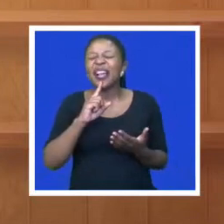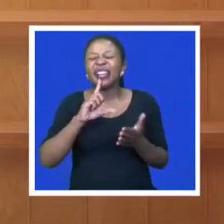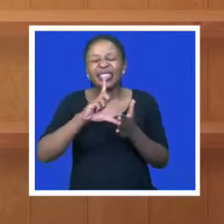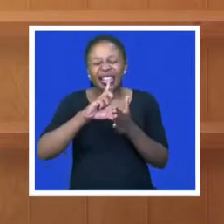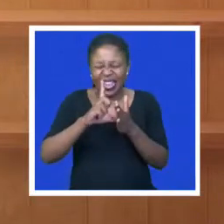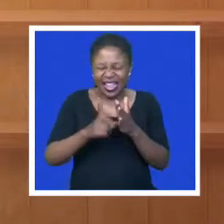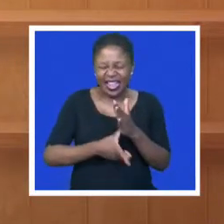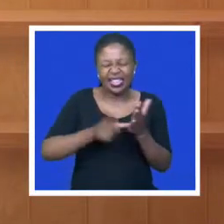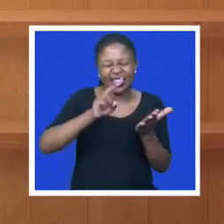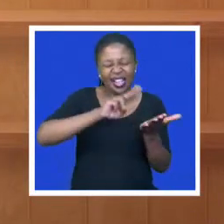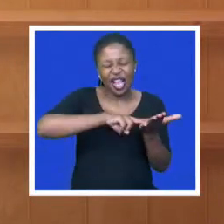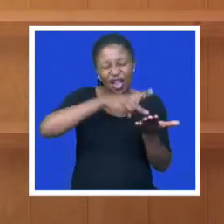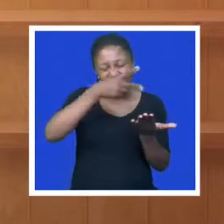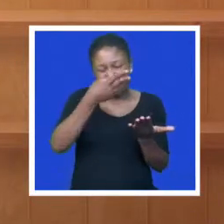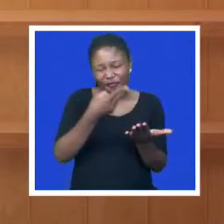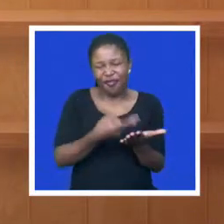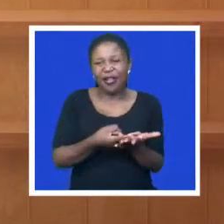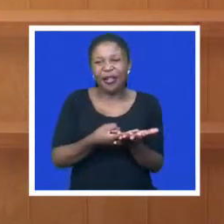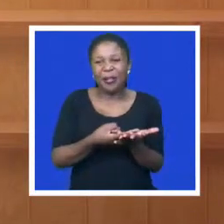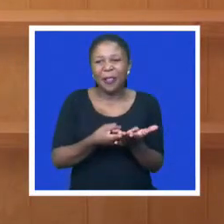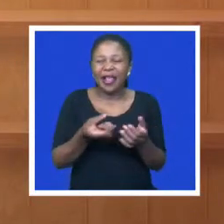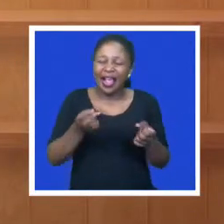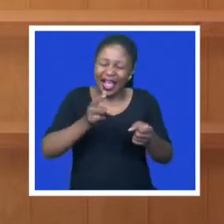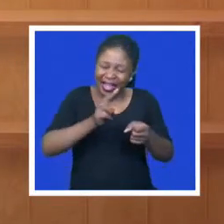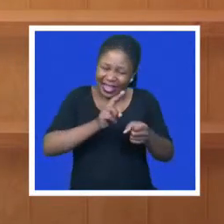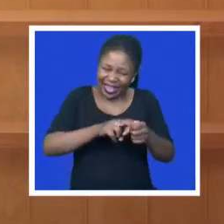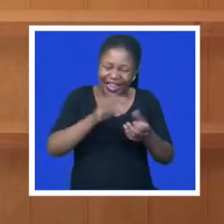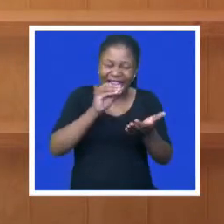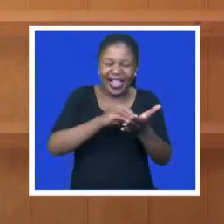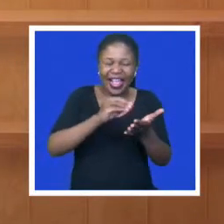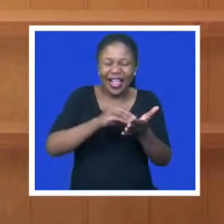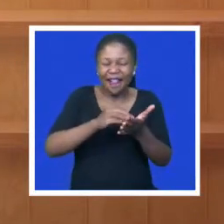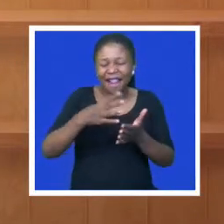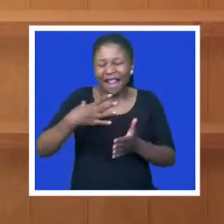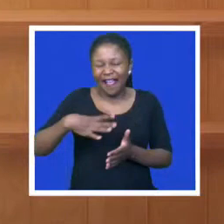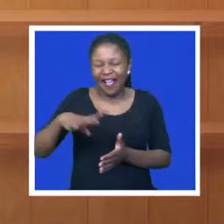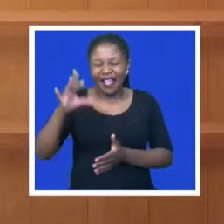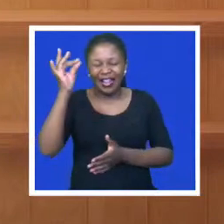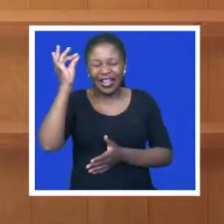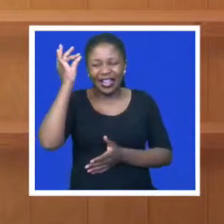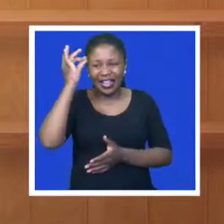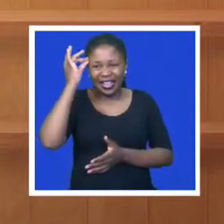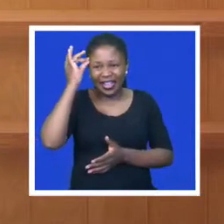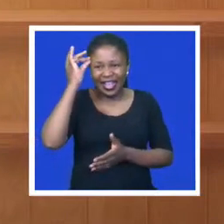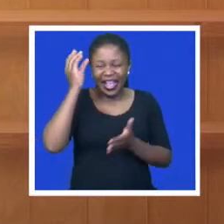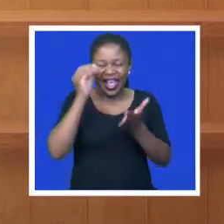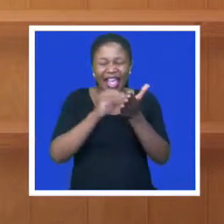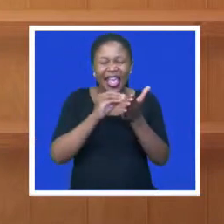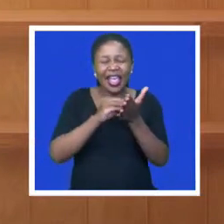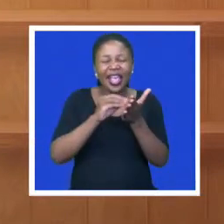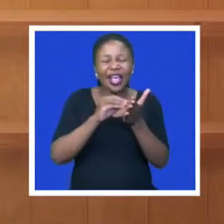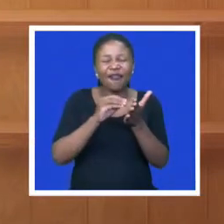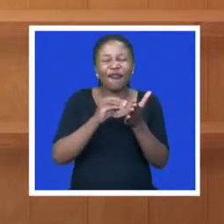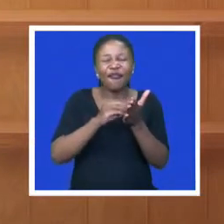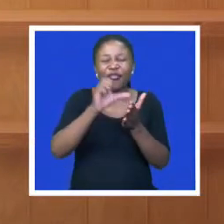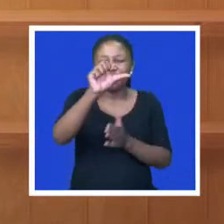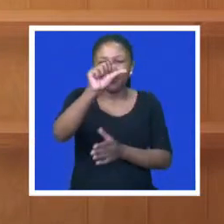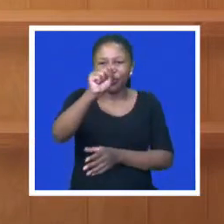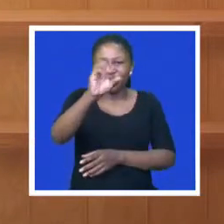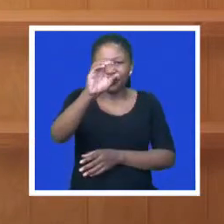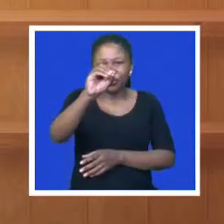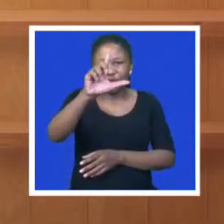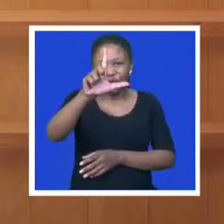Solomon again was also great, but he ran after false gods, and then